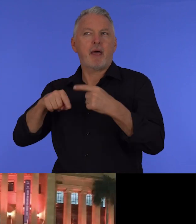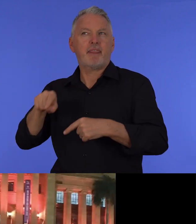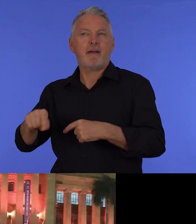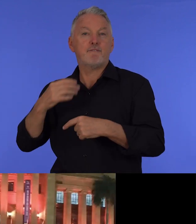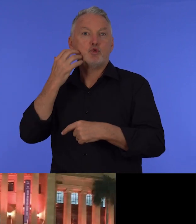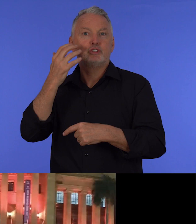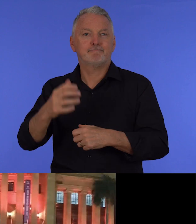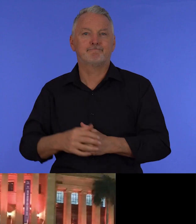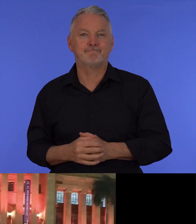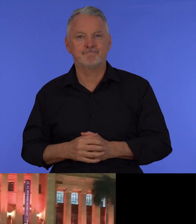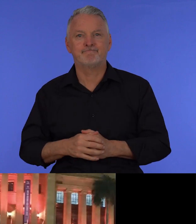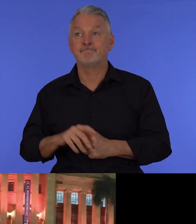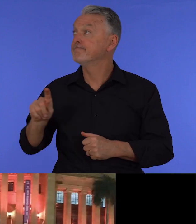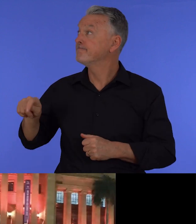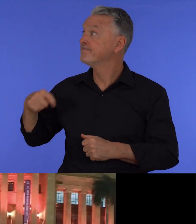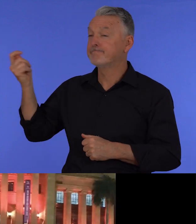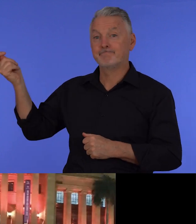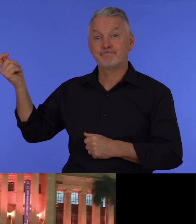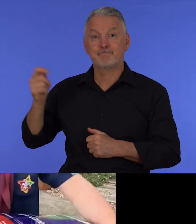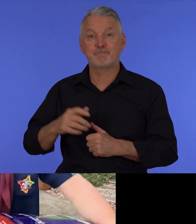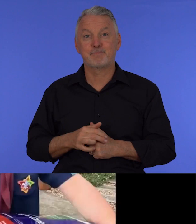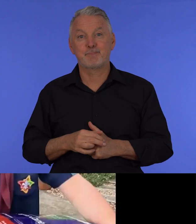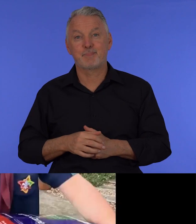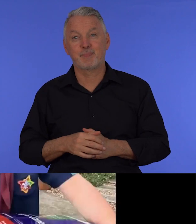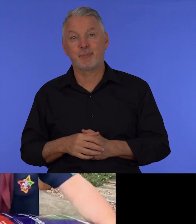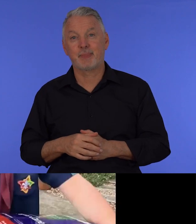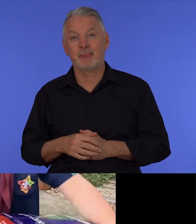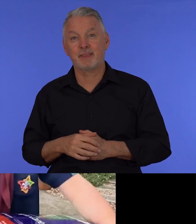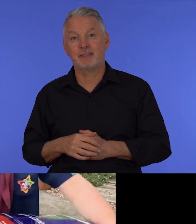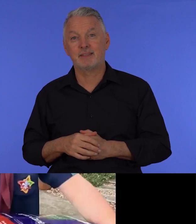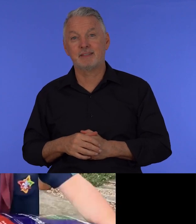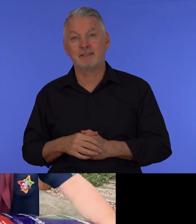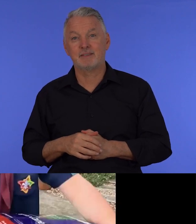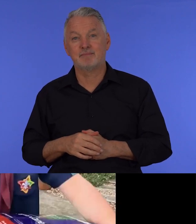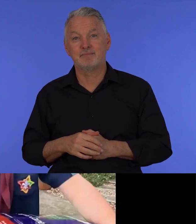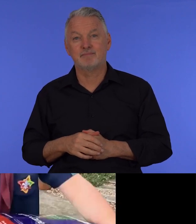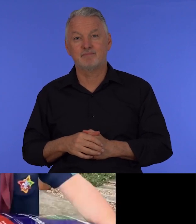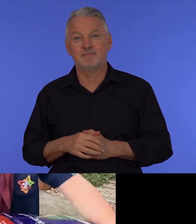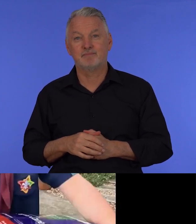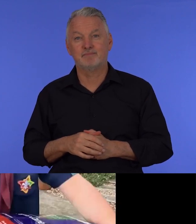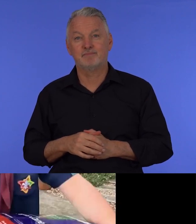been helpful too. Okay, I've got another slide, I think.